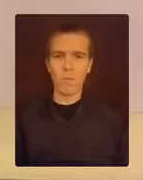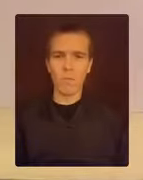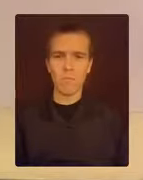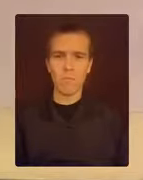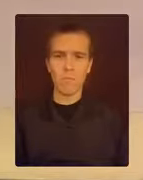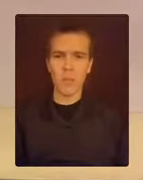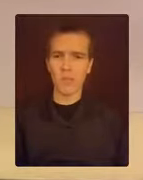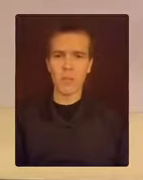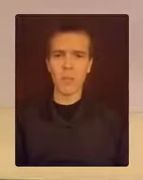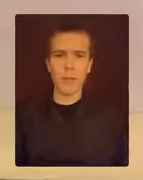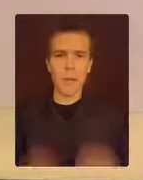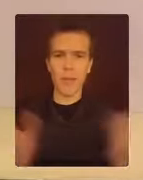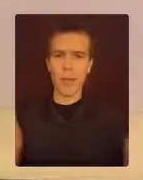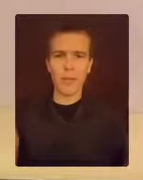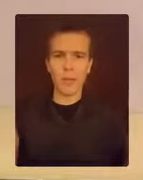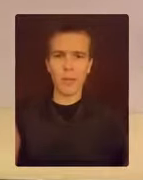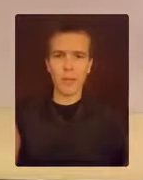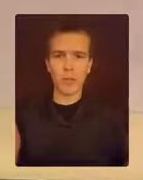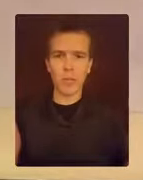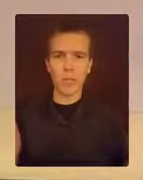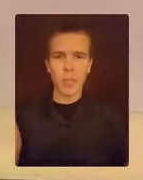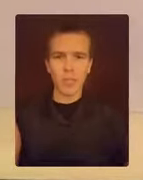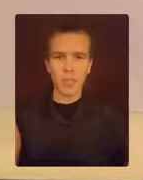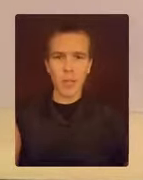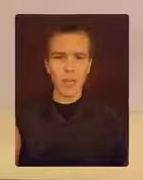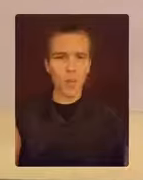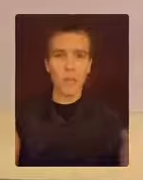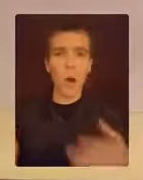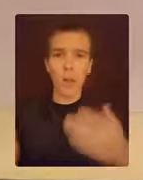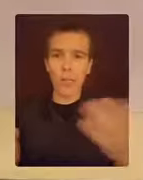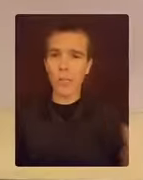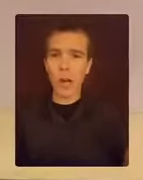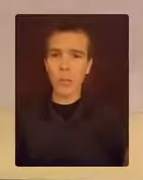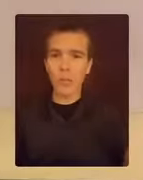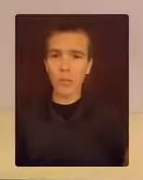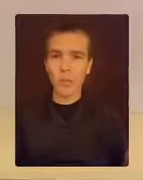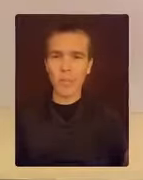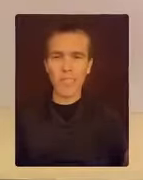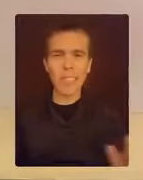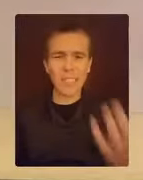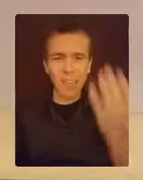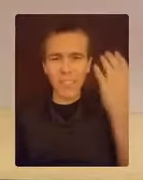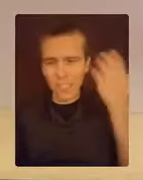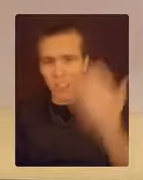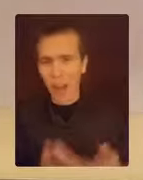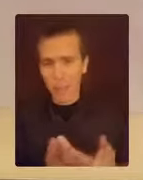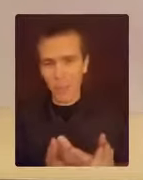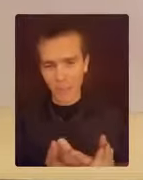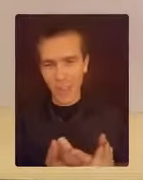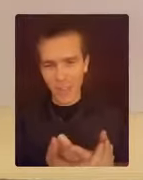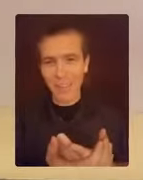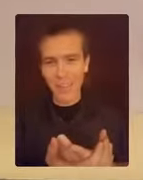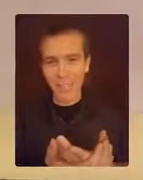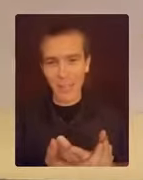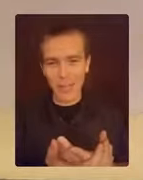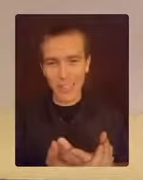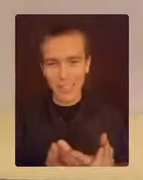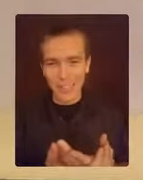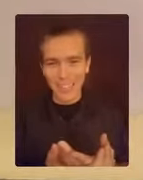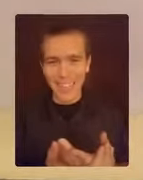won't. There's nothing about that that'll kill you. Yeah, the fall isn't gonna hurt you. It's that sudden stop at the end